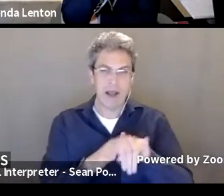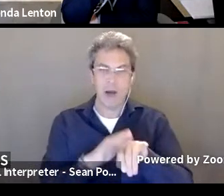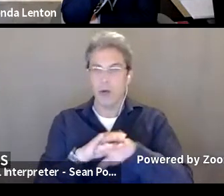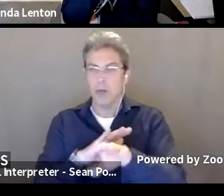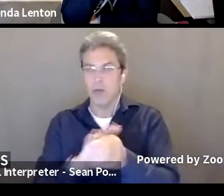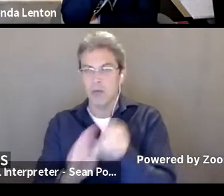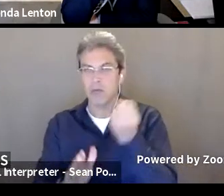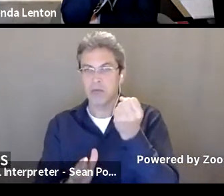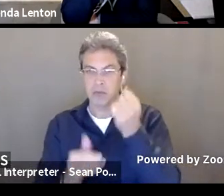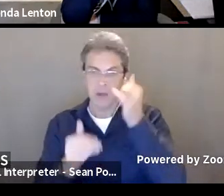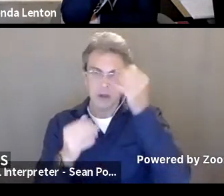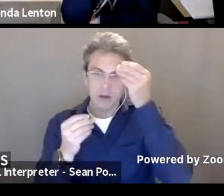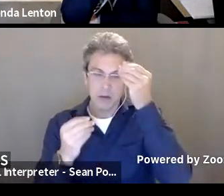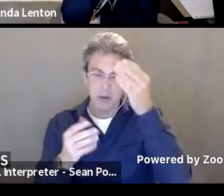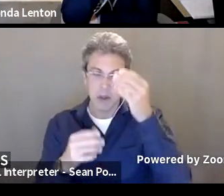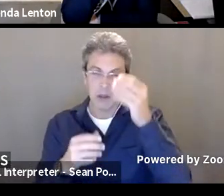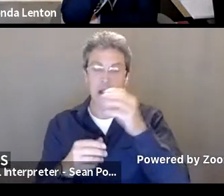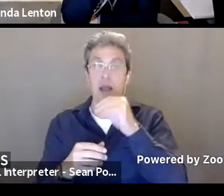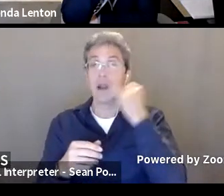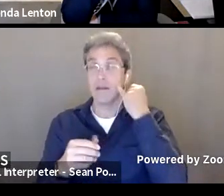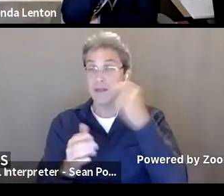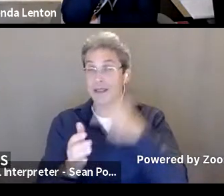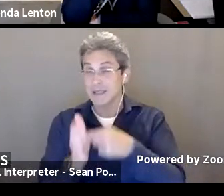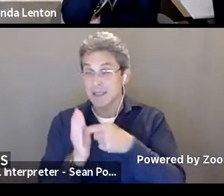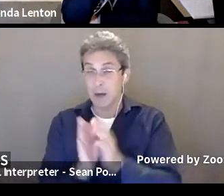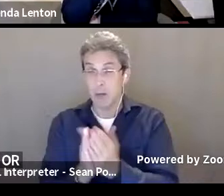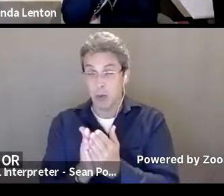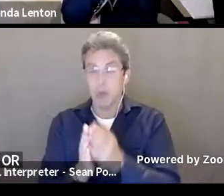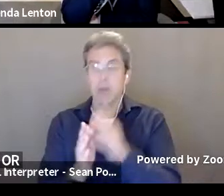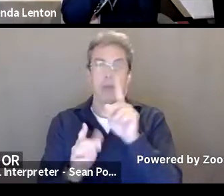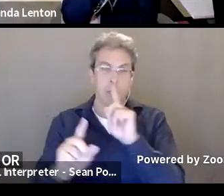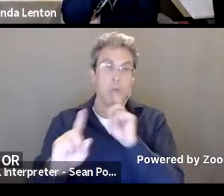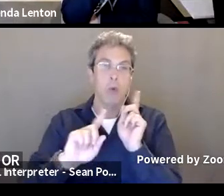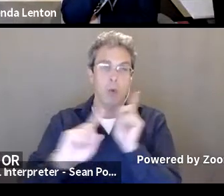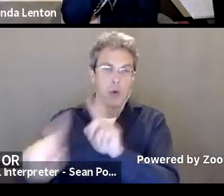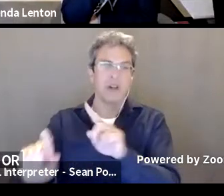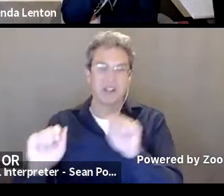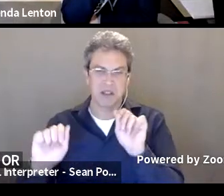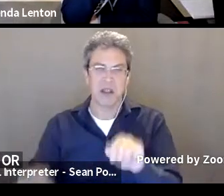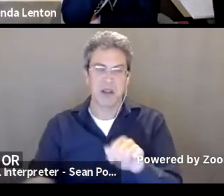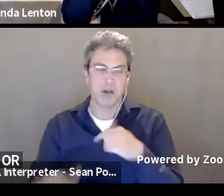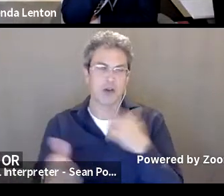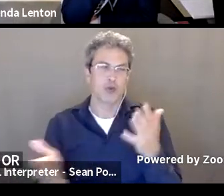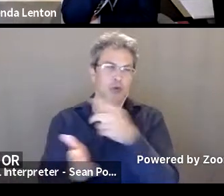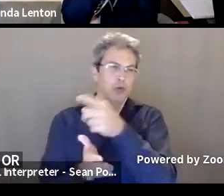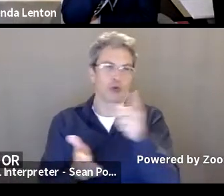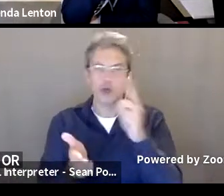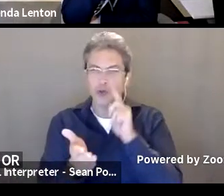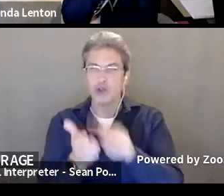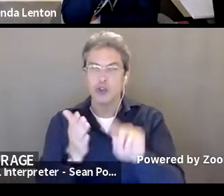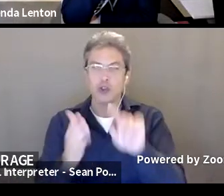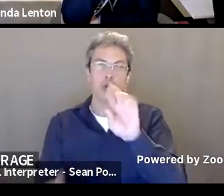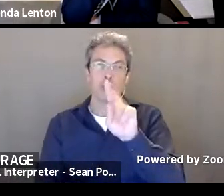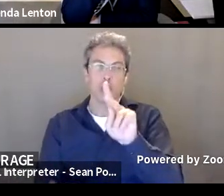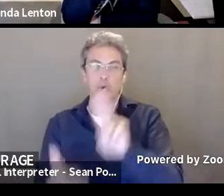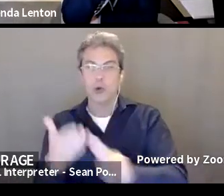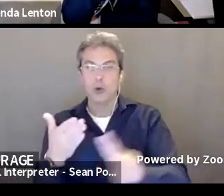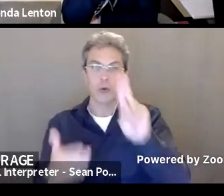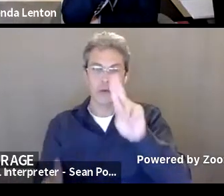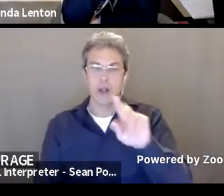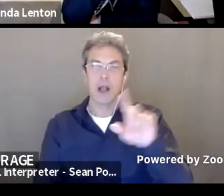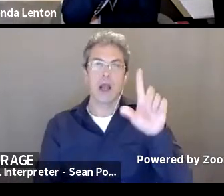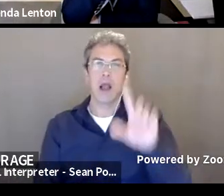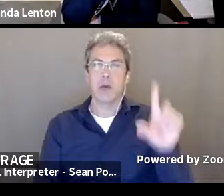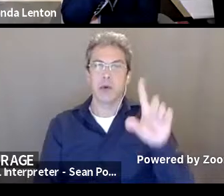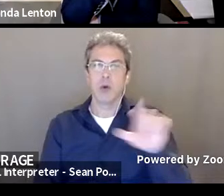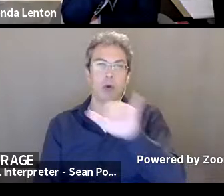or in hard copy if necessary. So I would really encourage people to just check out the York University Libraries page, YUL.